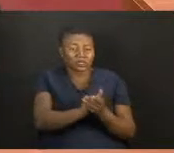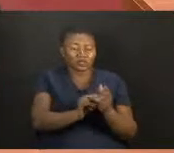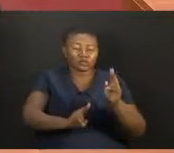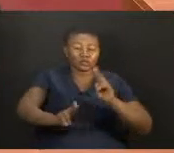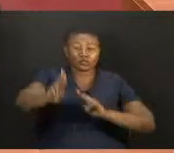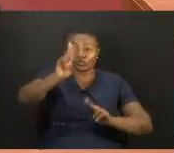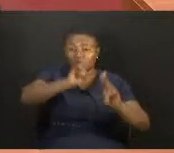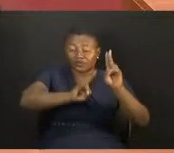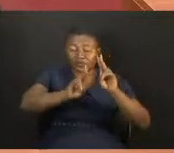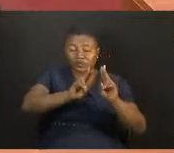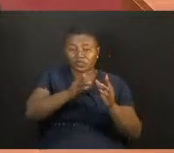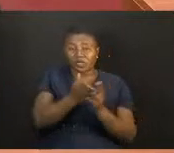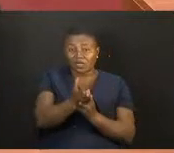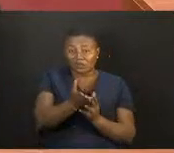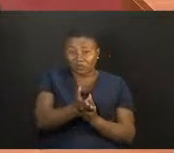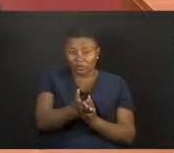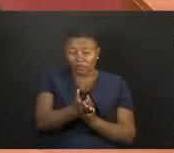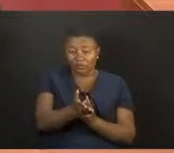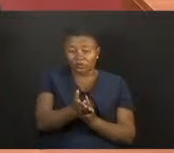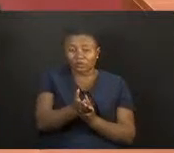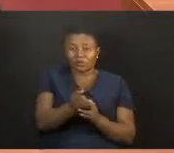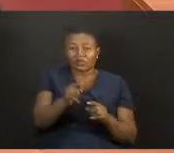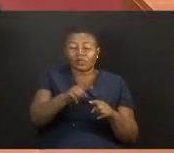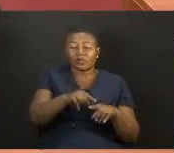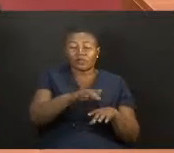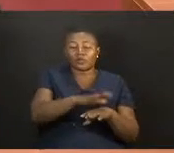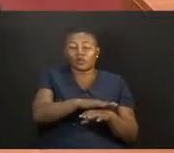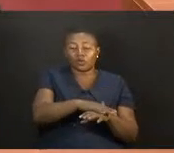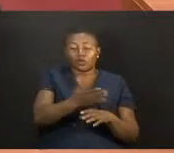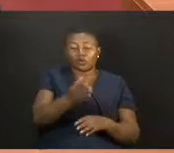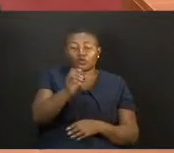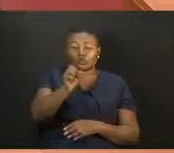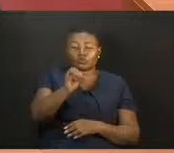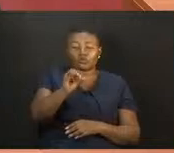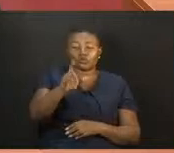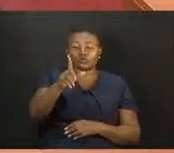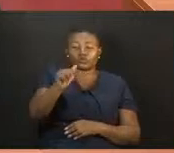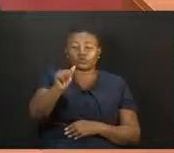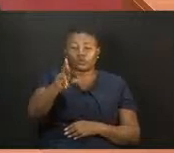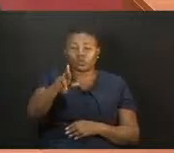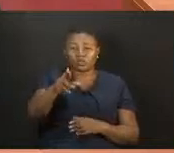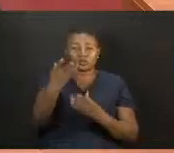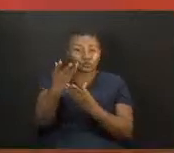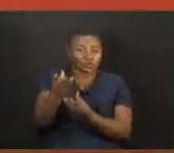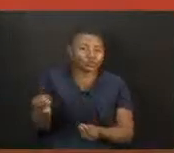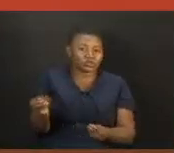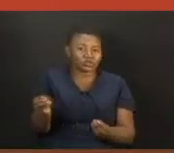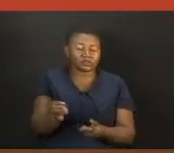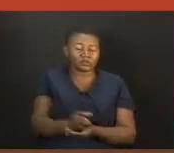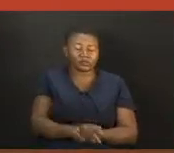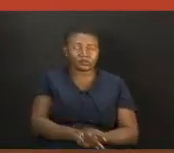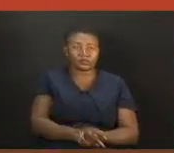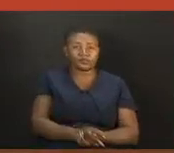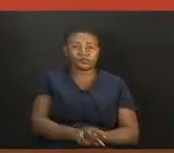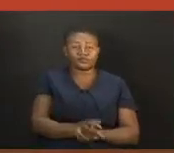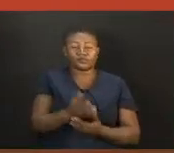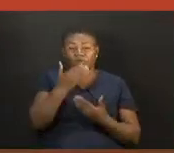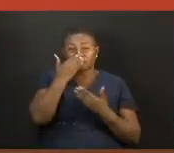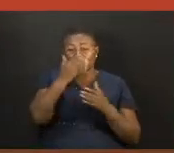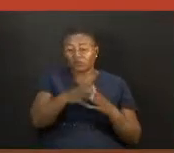some of which, like I said, has to do with off-grid solar solutions. Thank you, Mr. Speaker. Thank you very